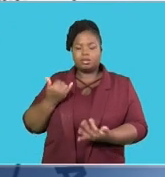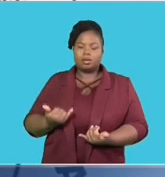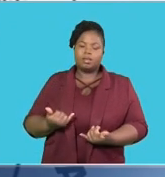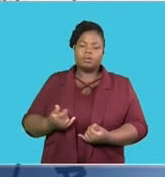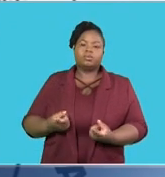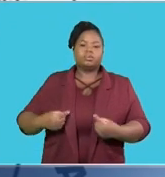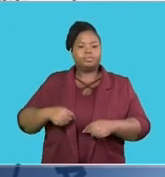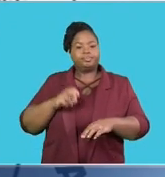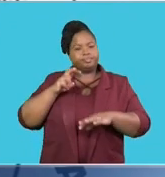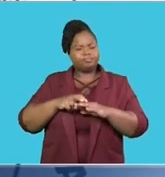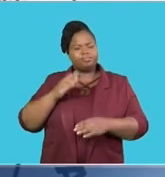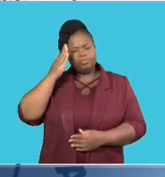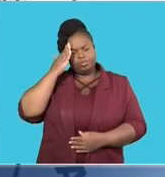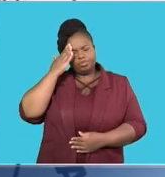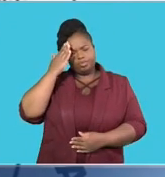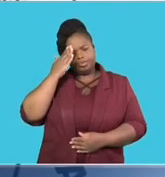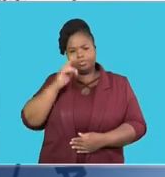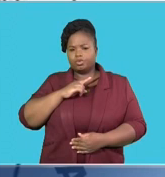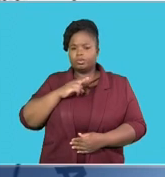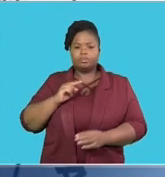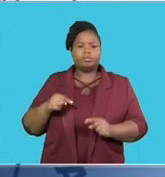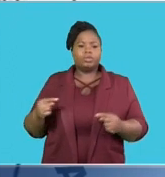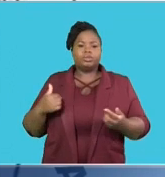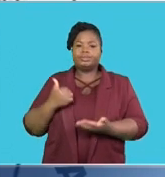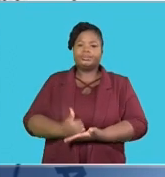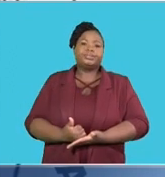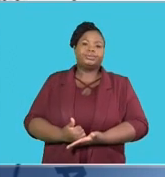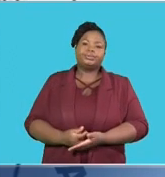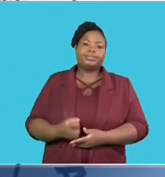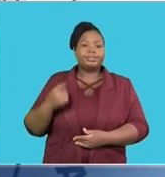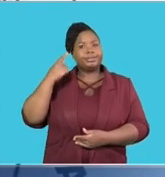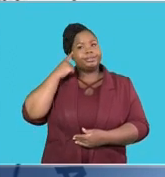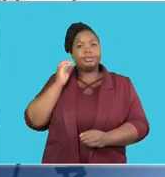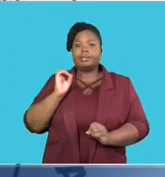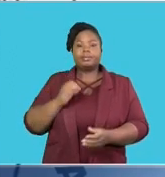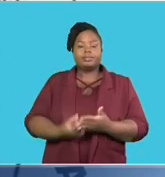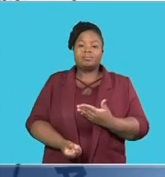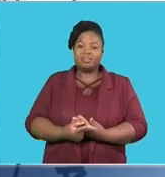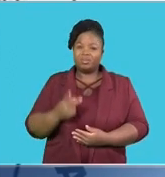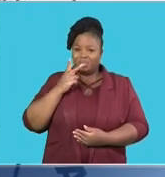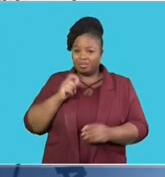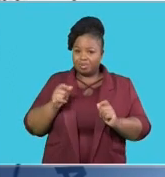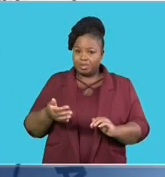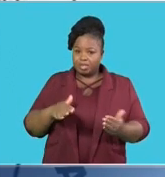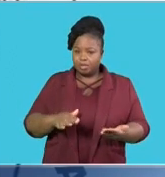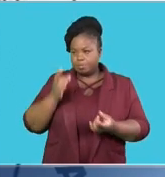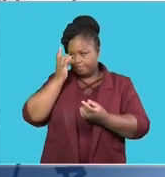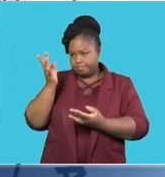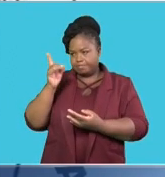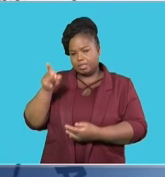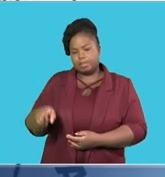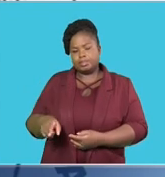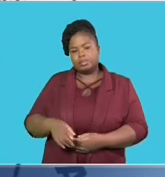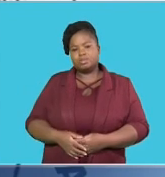ke manje ukuthi bazi because ngeke sihlale phansi sitha kwenze kuludo sibe sibona abantu bafa. Asibatshele nabo